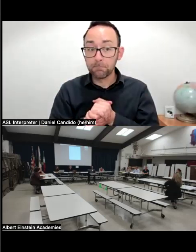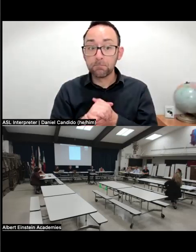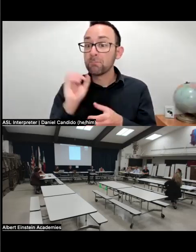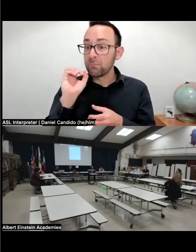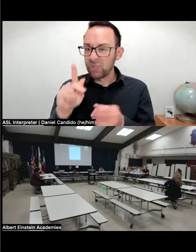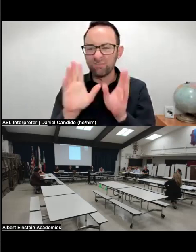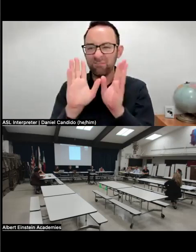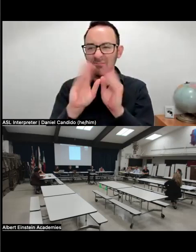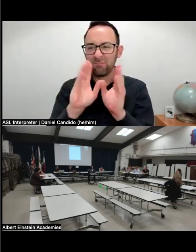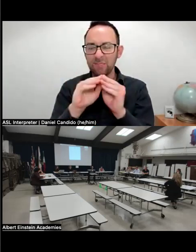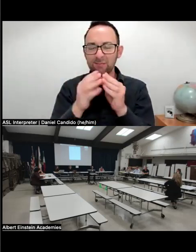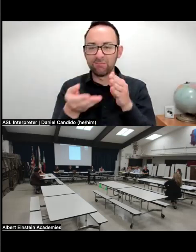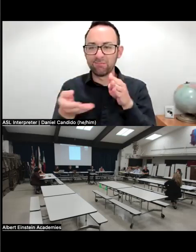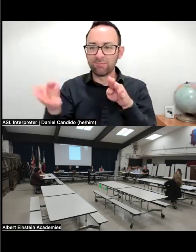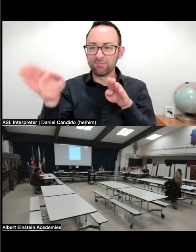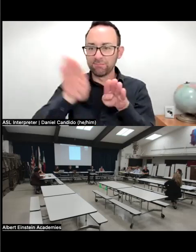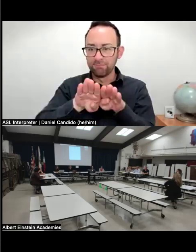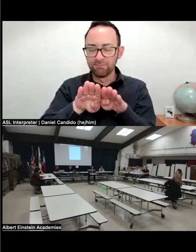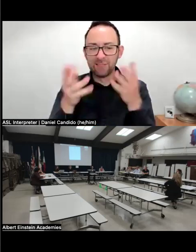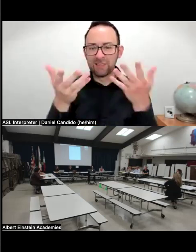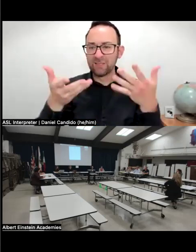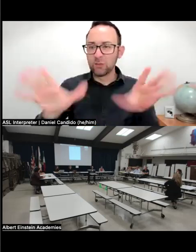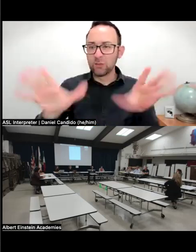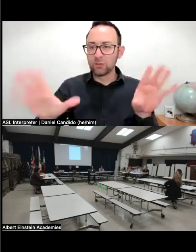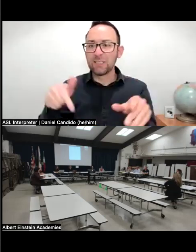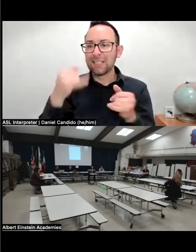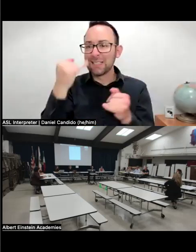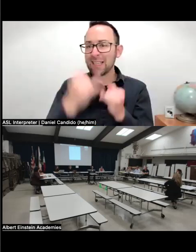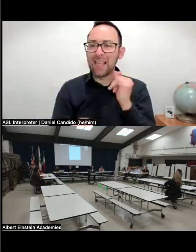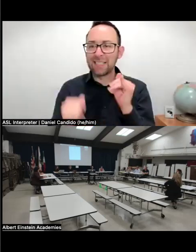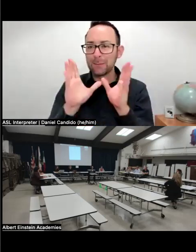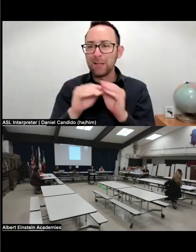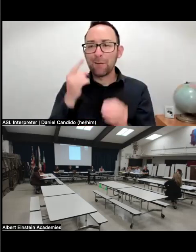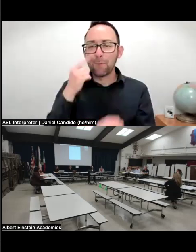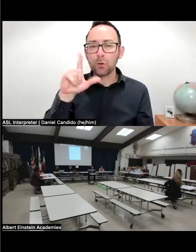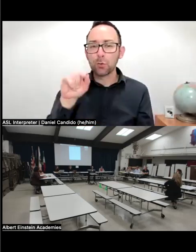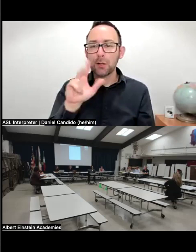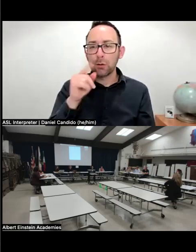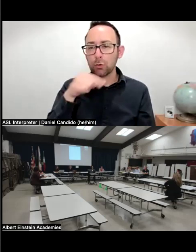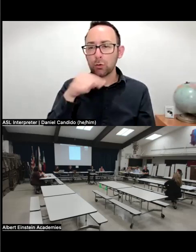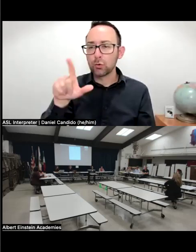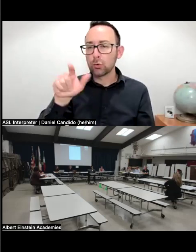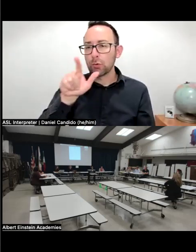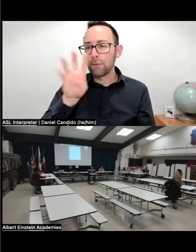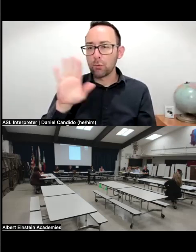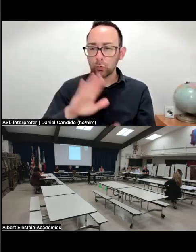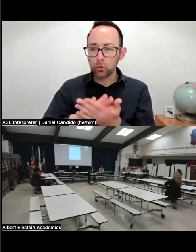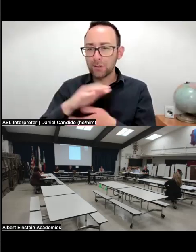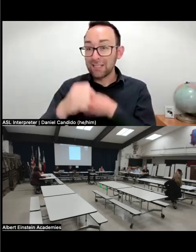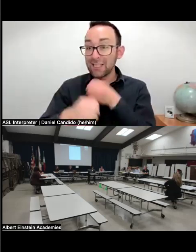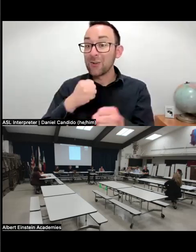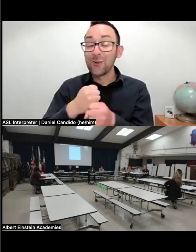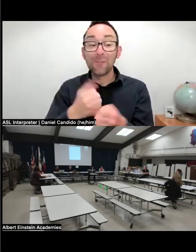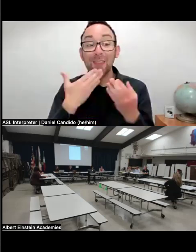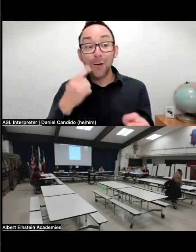May FFB meeting, and this is the last meeting of 23-24. Thank you for attending today.